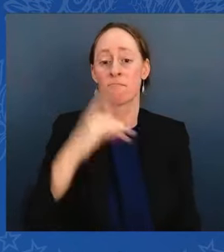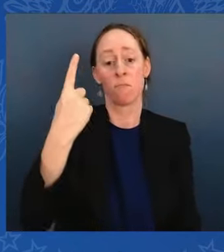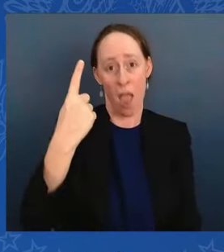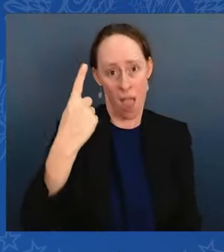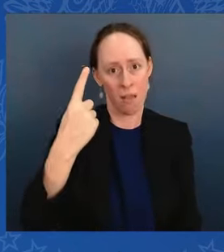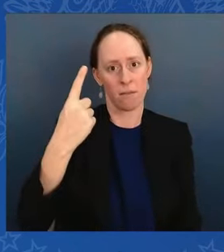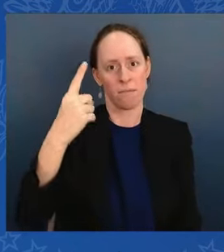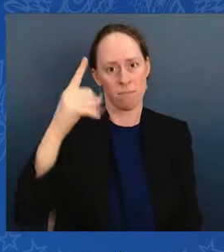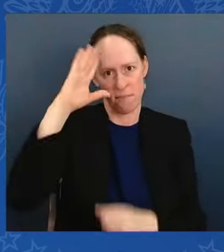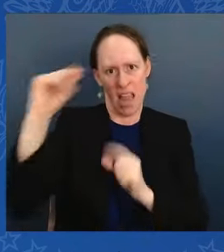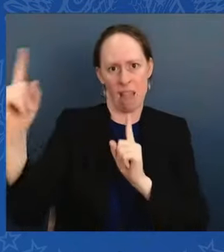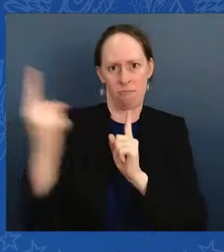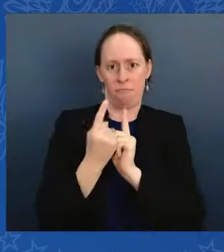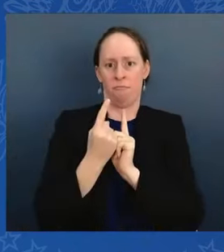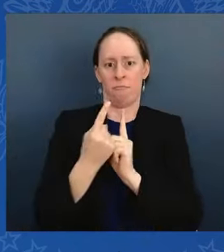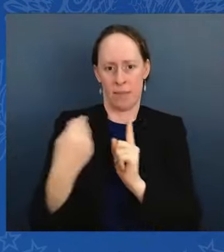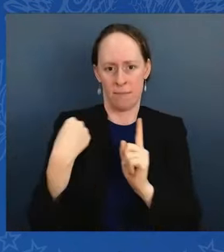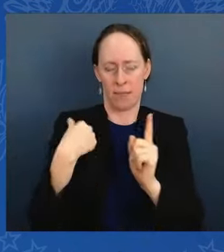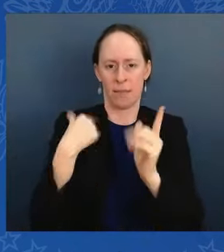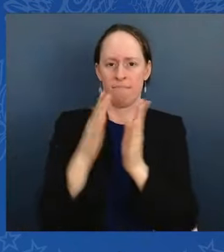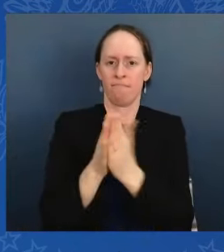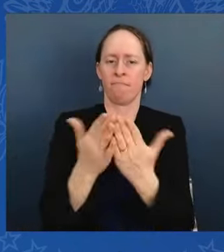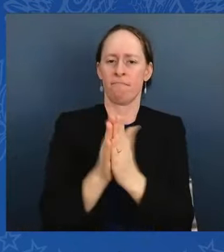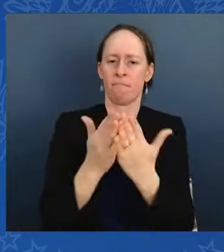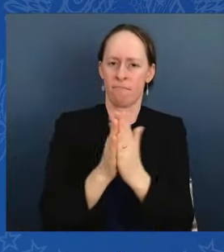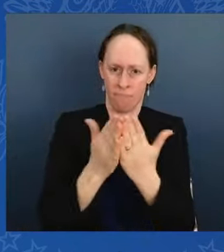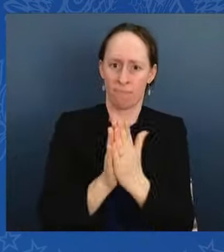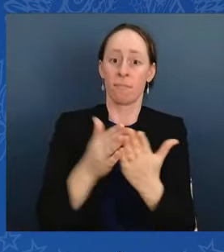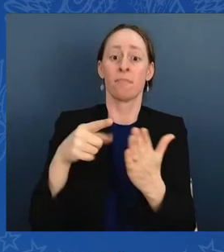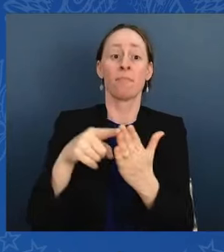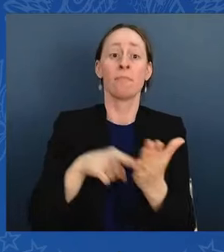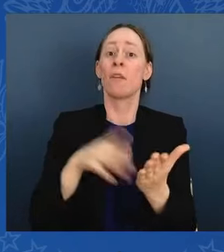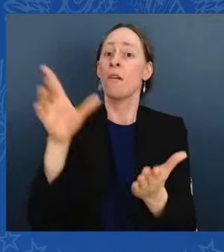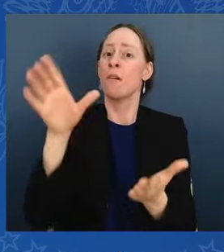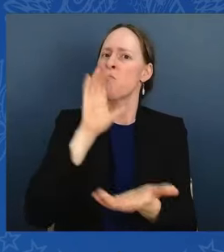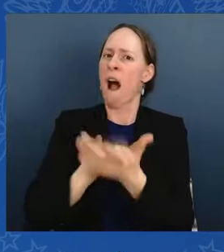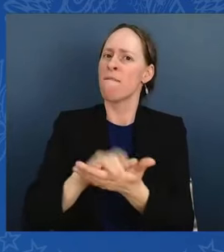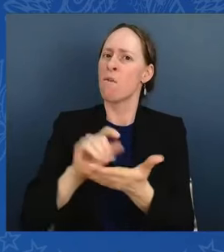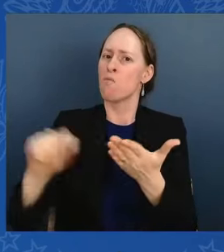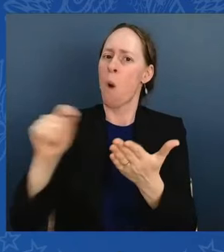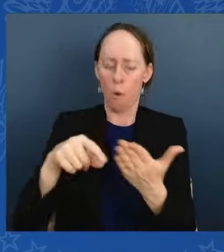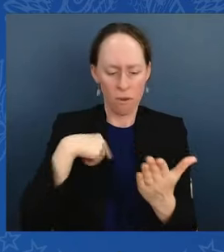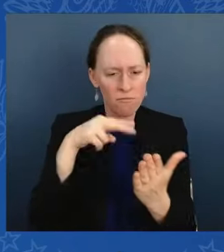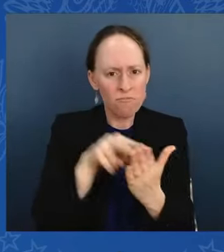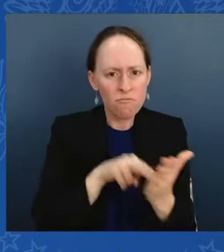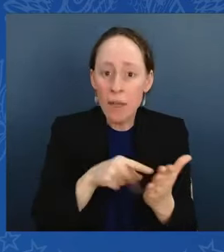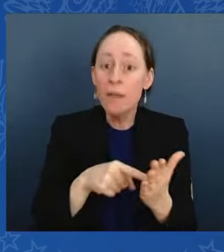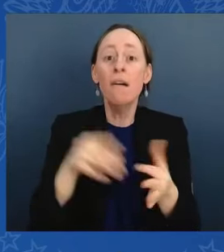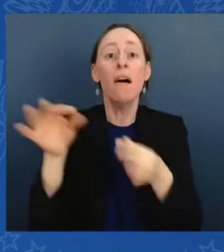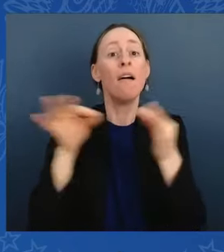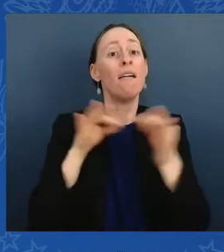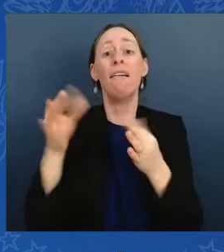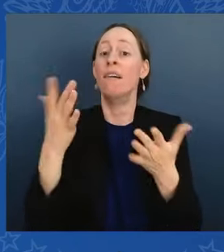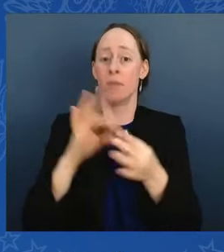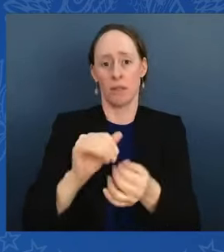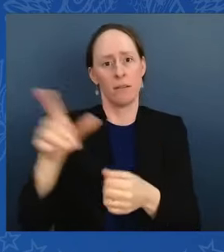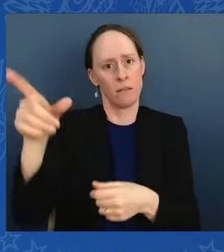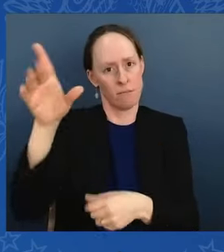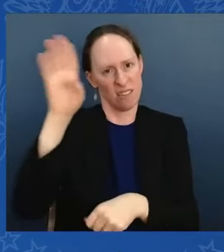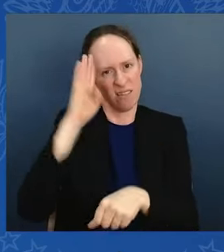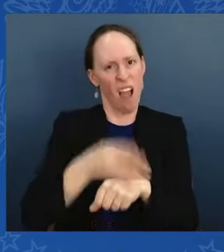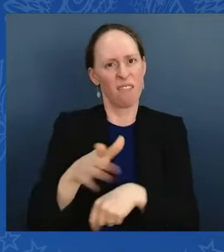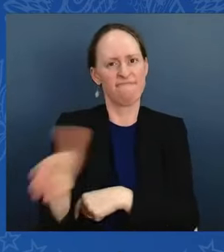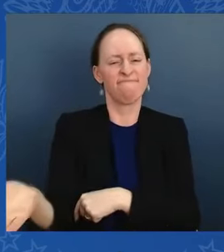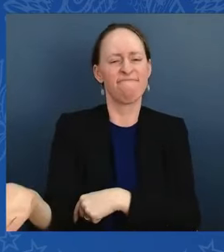his wife had just written about how they lost their son. Their son died last time out in their